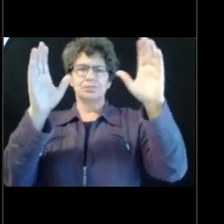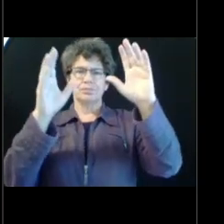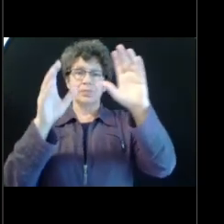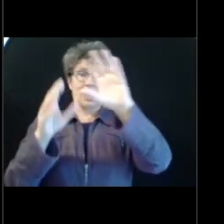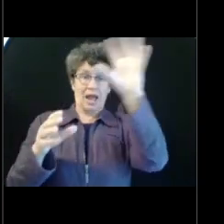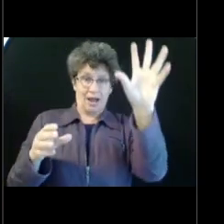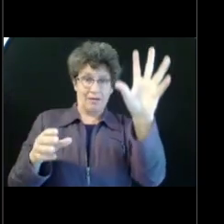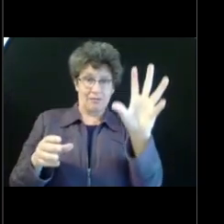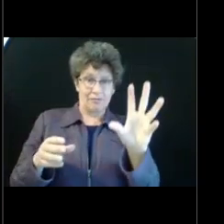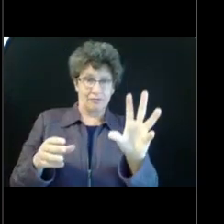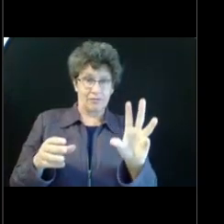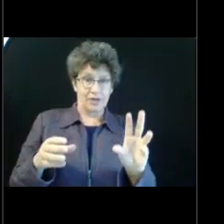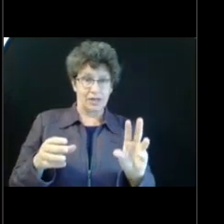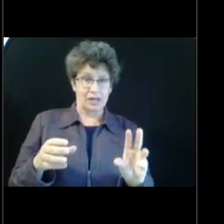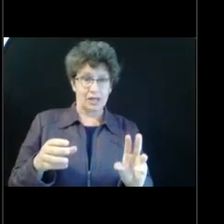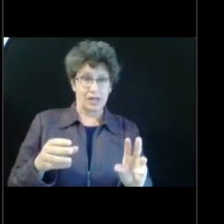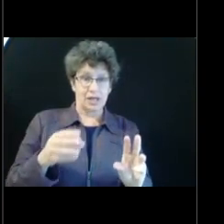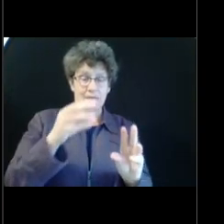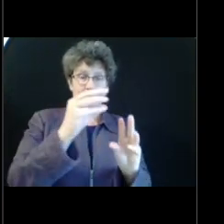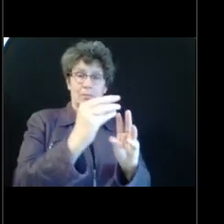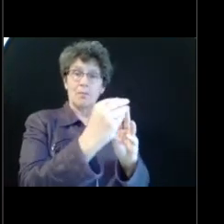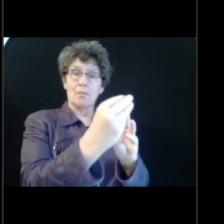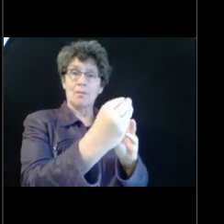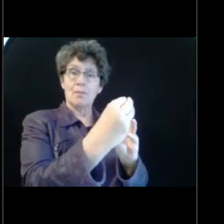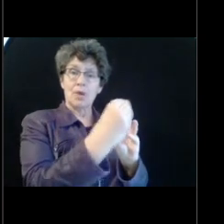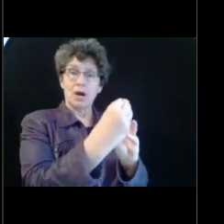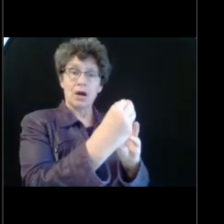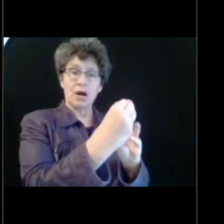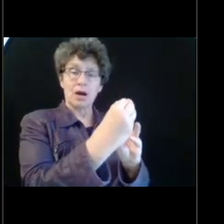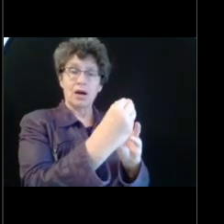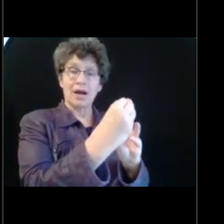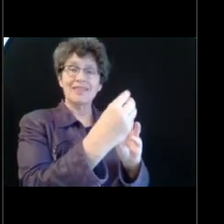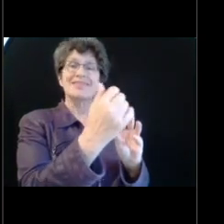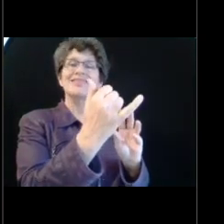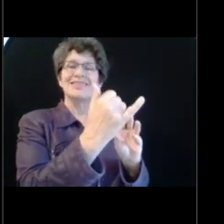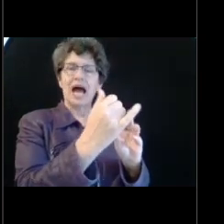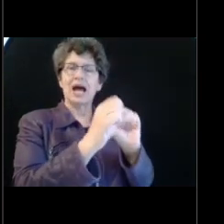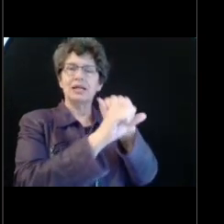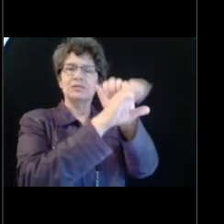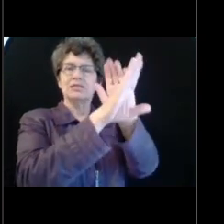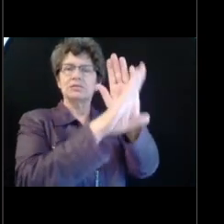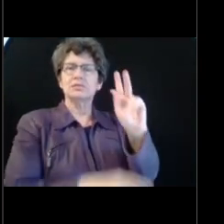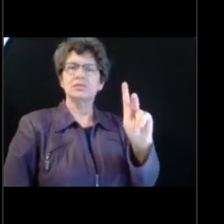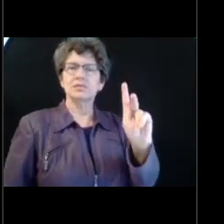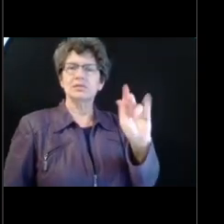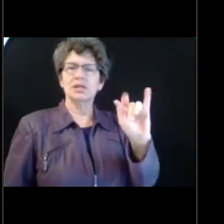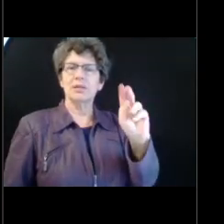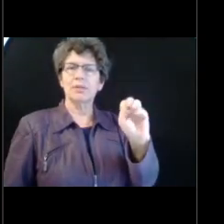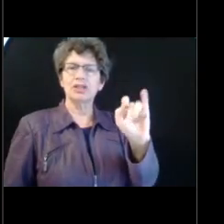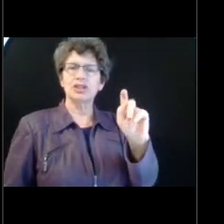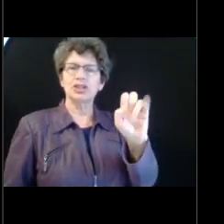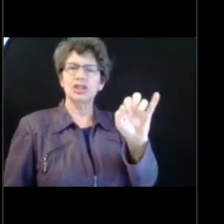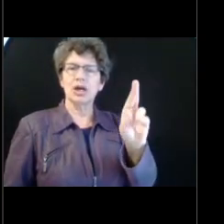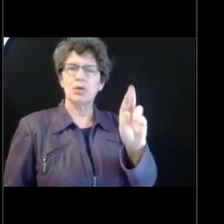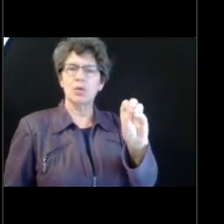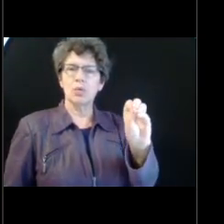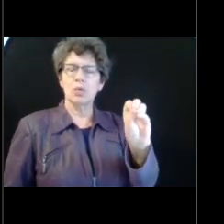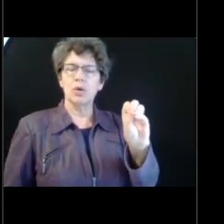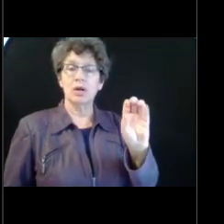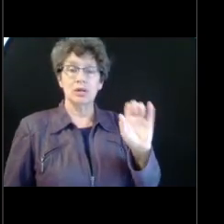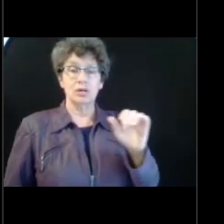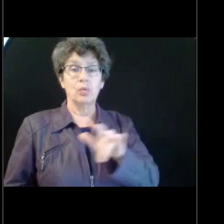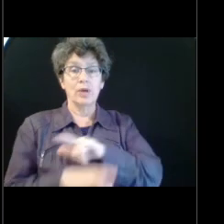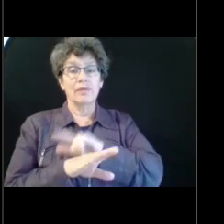Kilimanjaro sign shows up. But on our way there, as we flew from